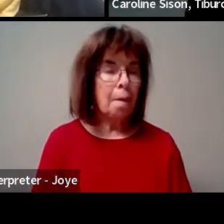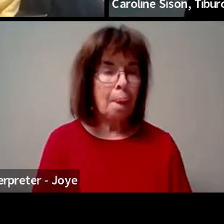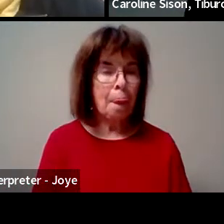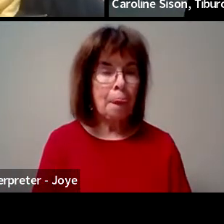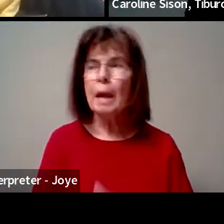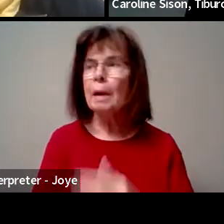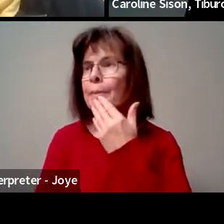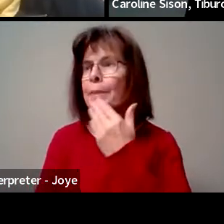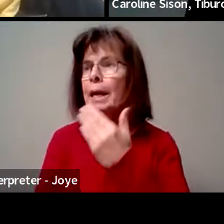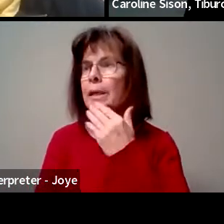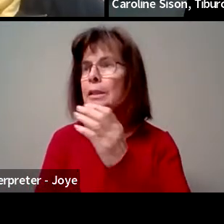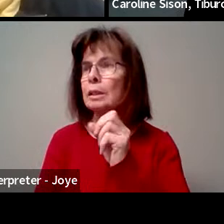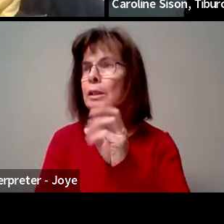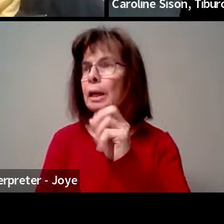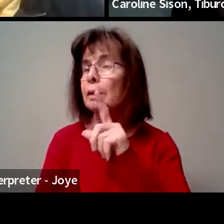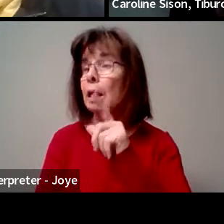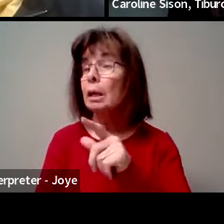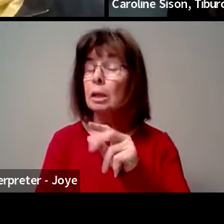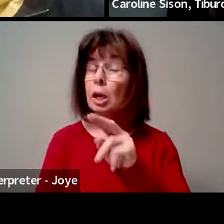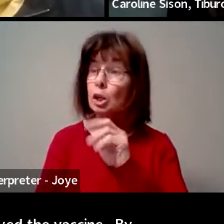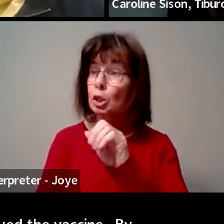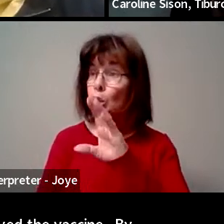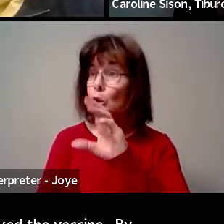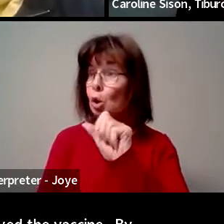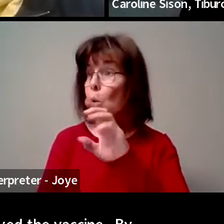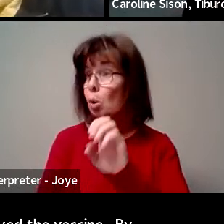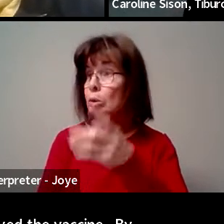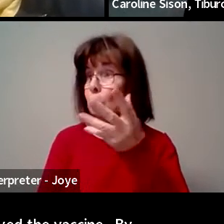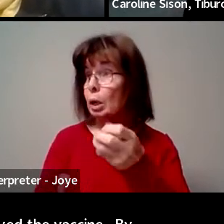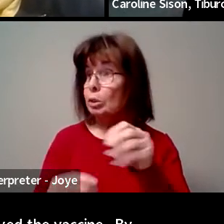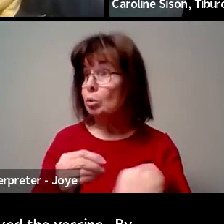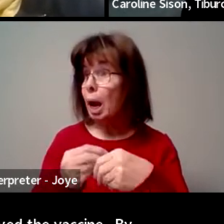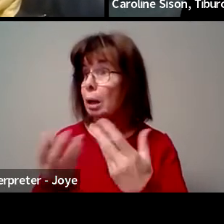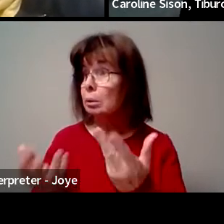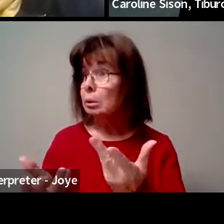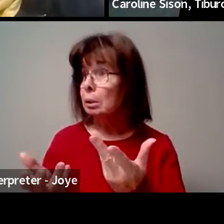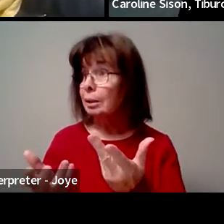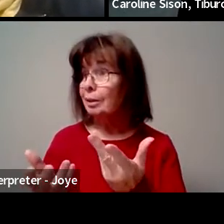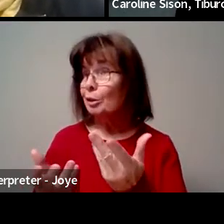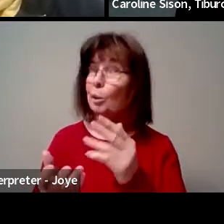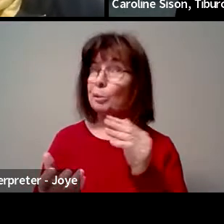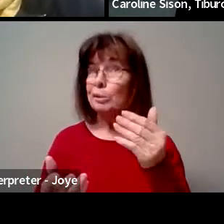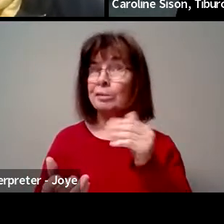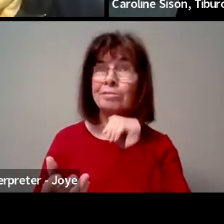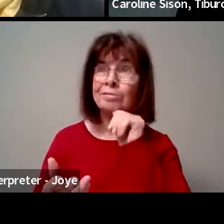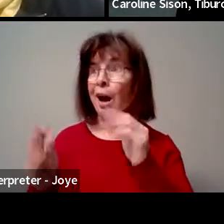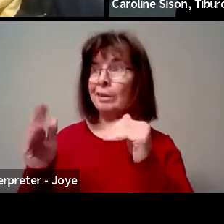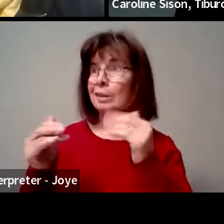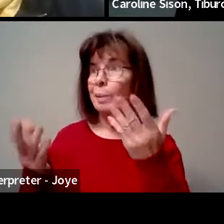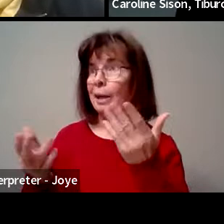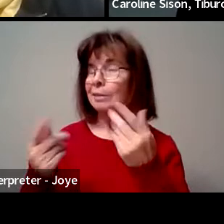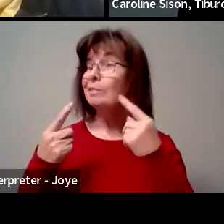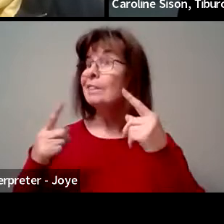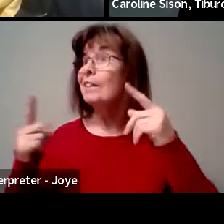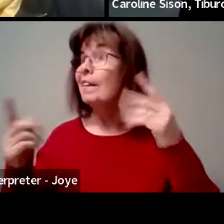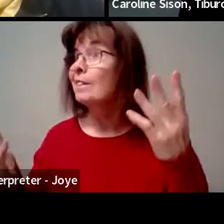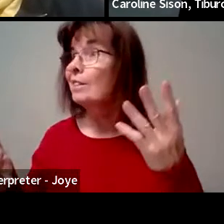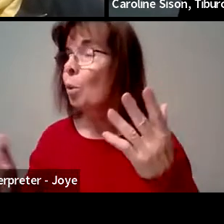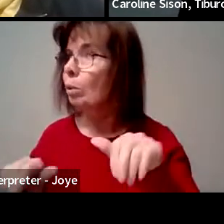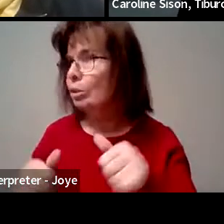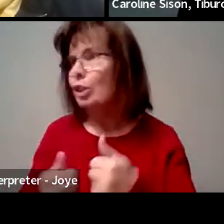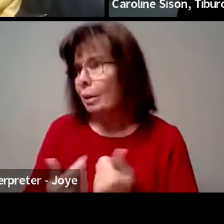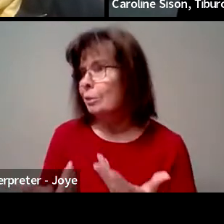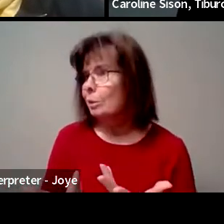Thanks, Caroline. Nicole, anything you'd like to add around some of those unexpected successes or